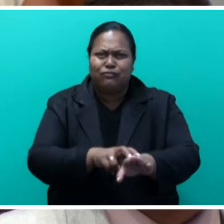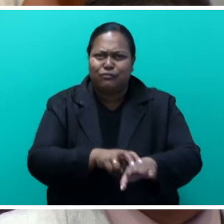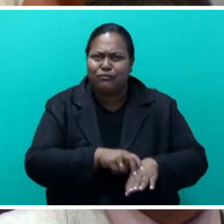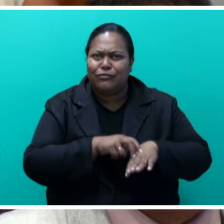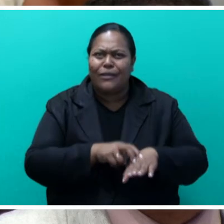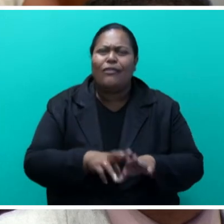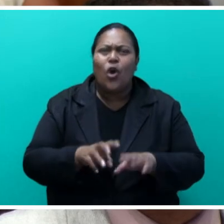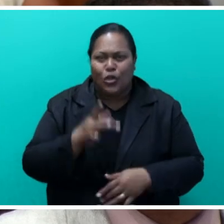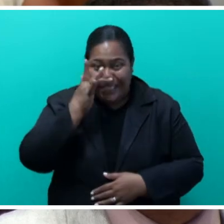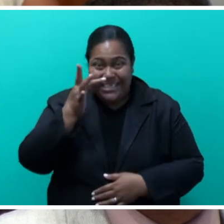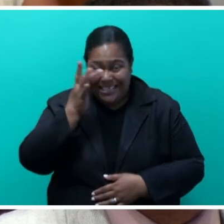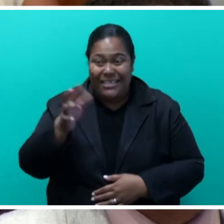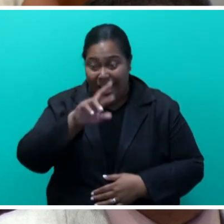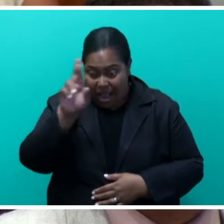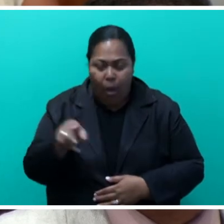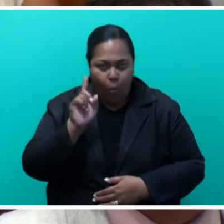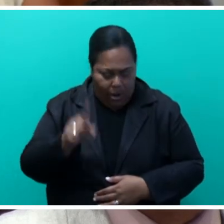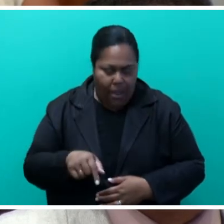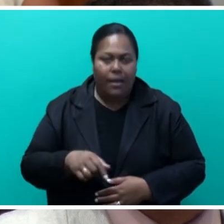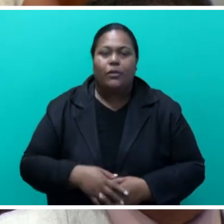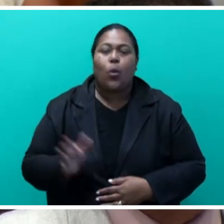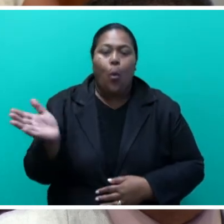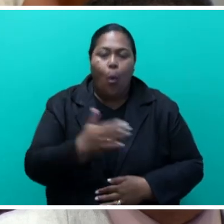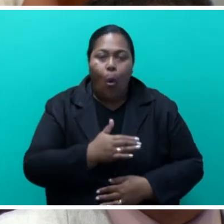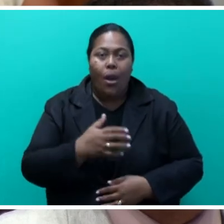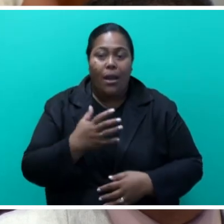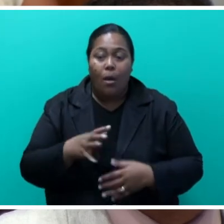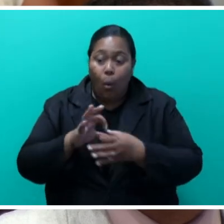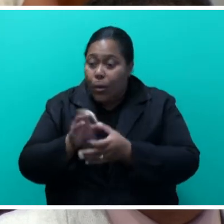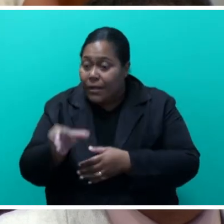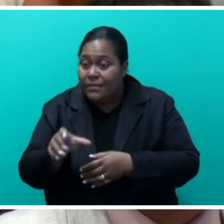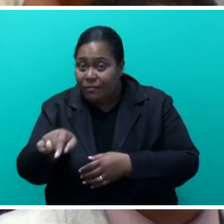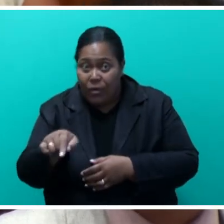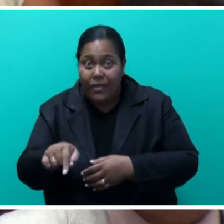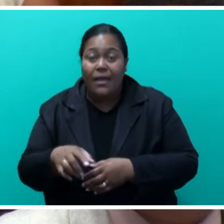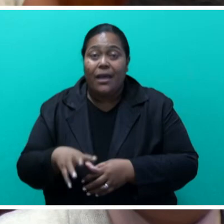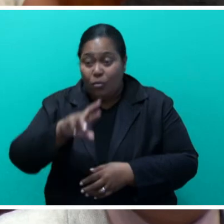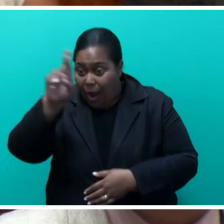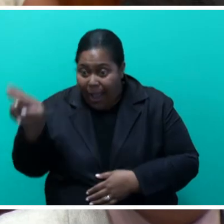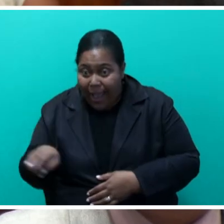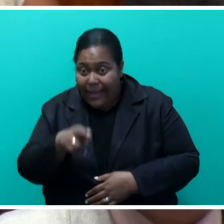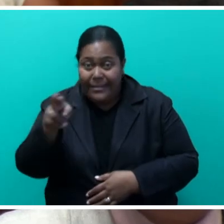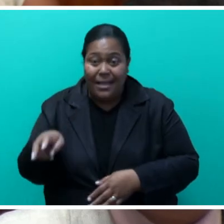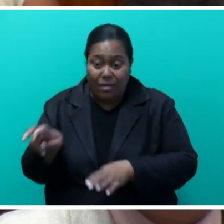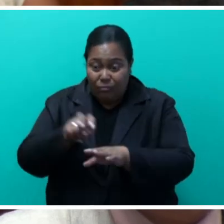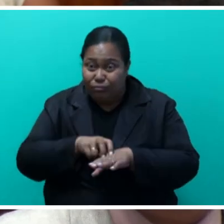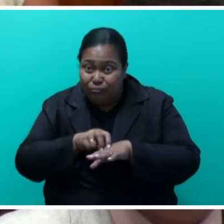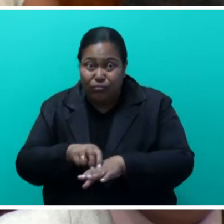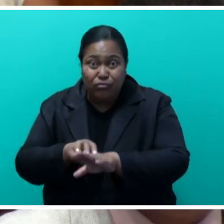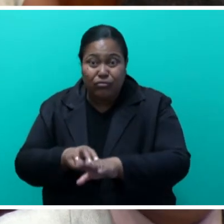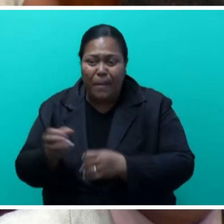mechanisms. All ride owners must ensure the validity of the non-destructive testing or the